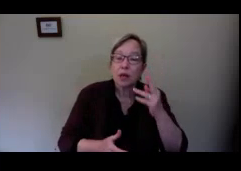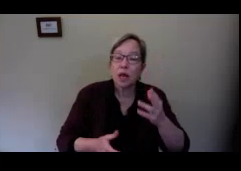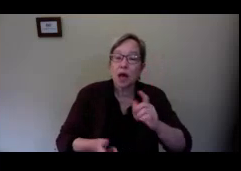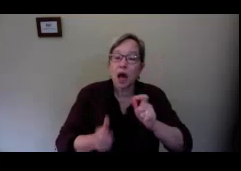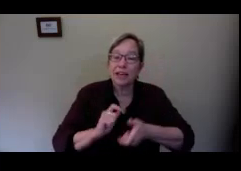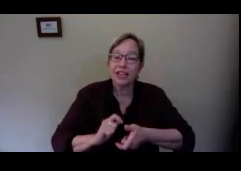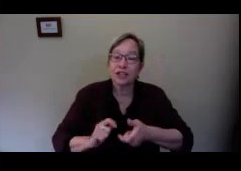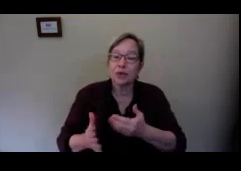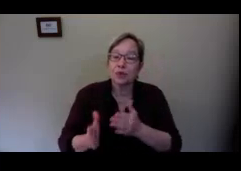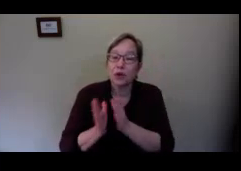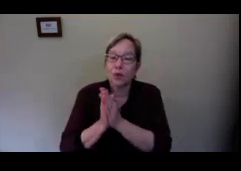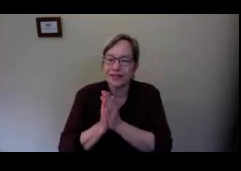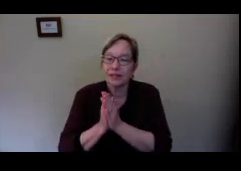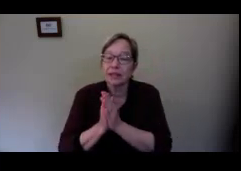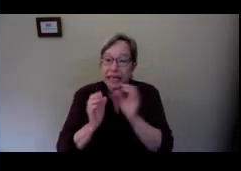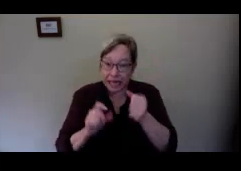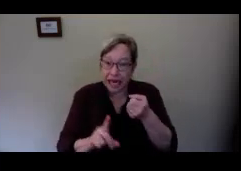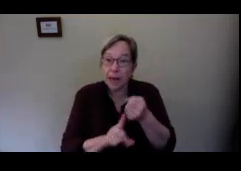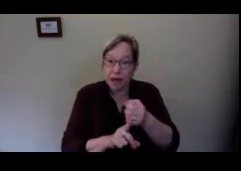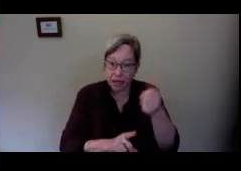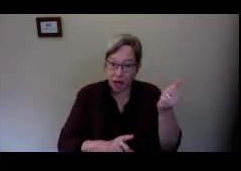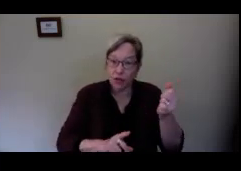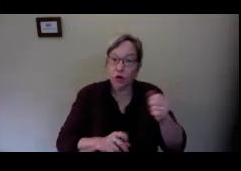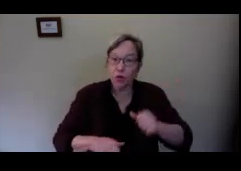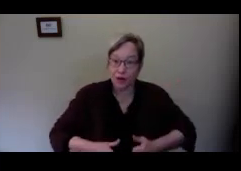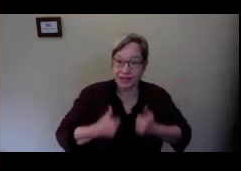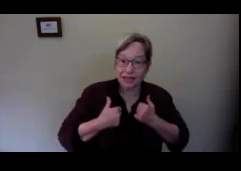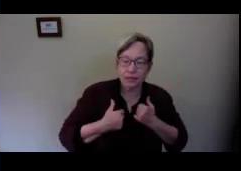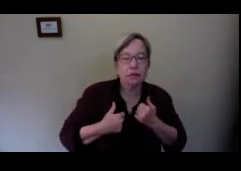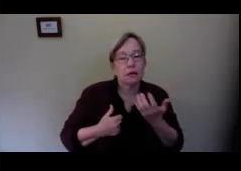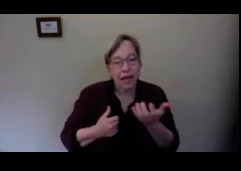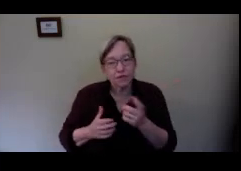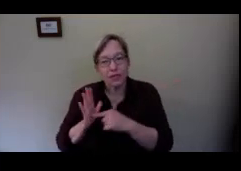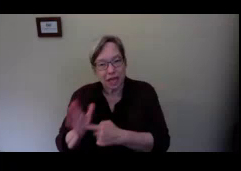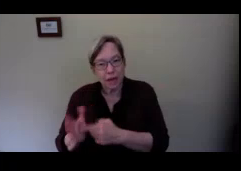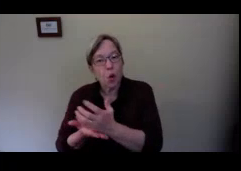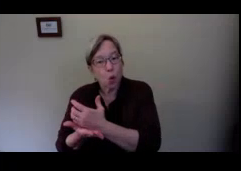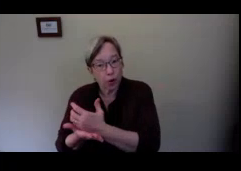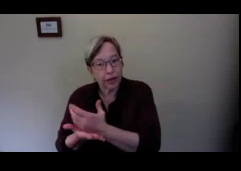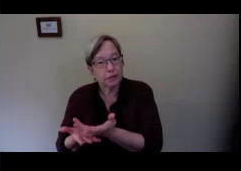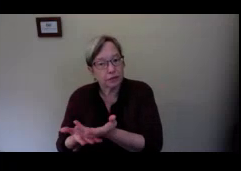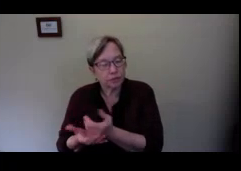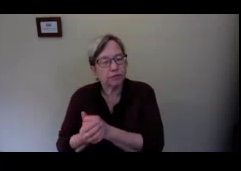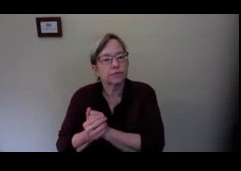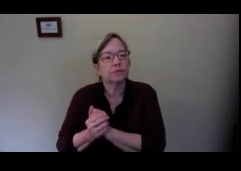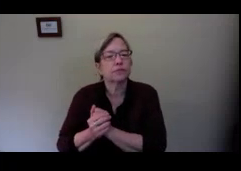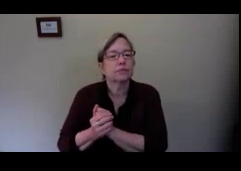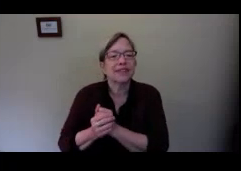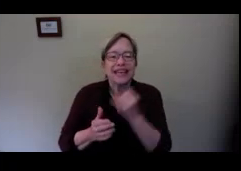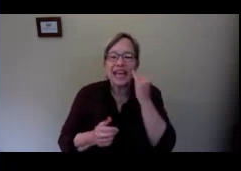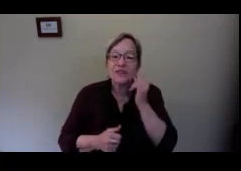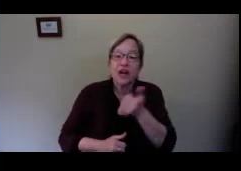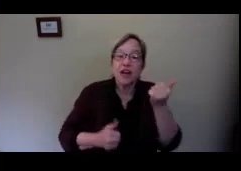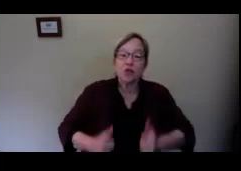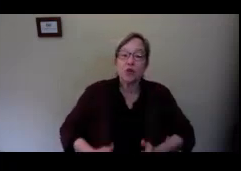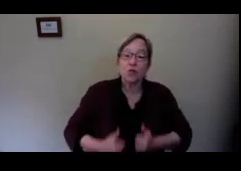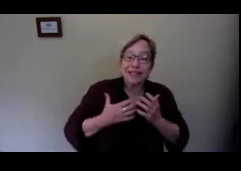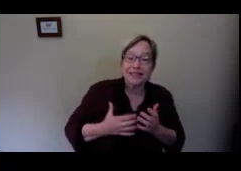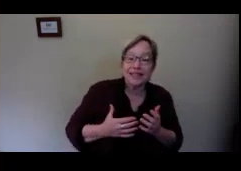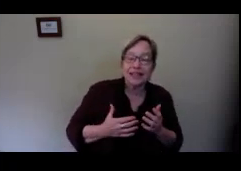residents, and hoarding is one of those situations where this has the potential to happen. If another resident